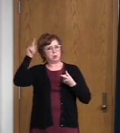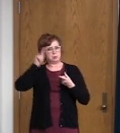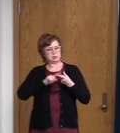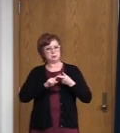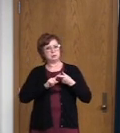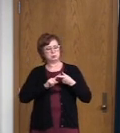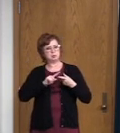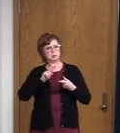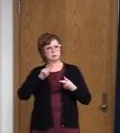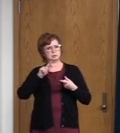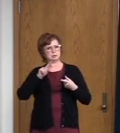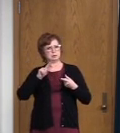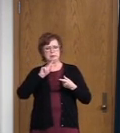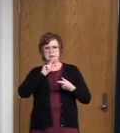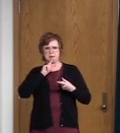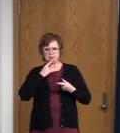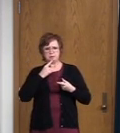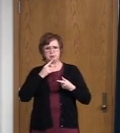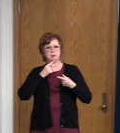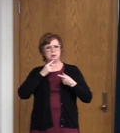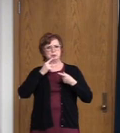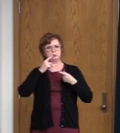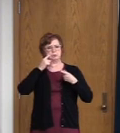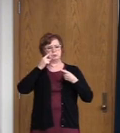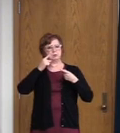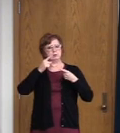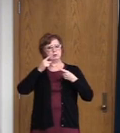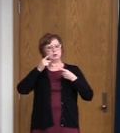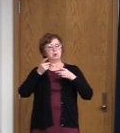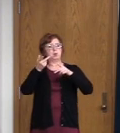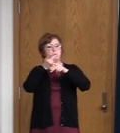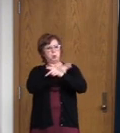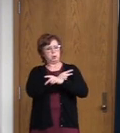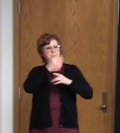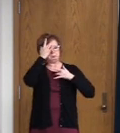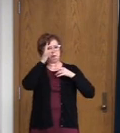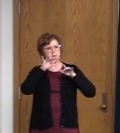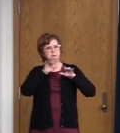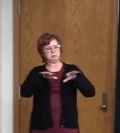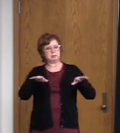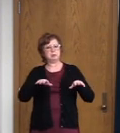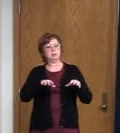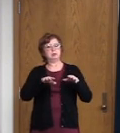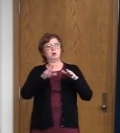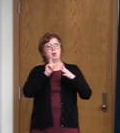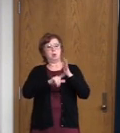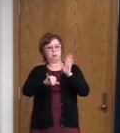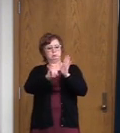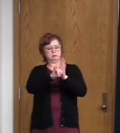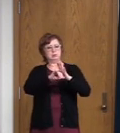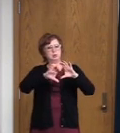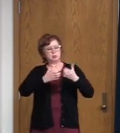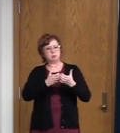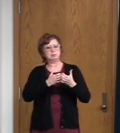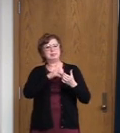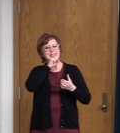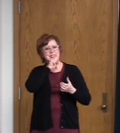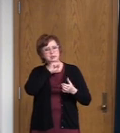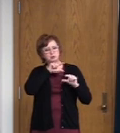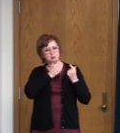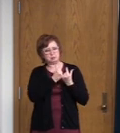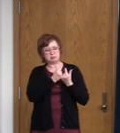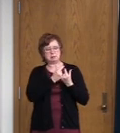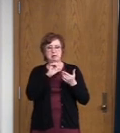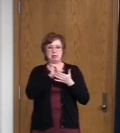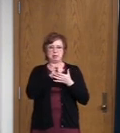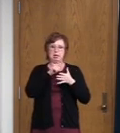For that reason, we will be focusing on age as the primary risk factor. We know that age is the #1 factor